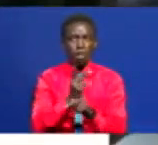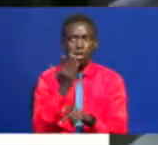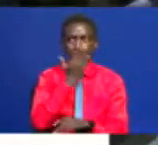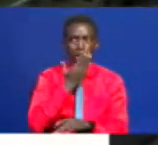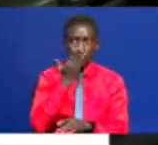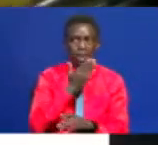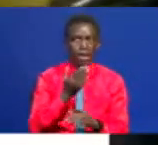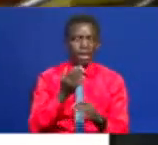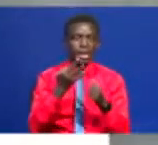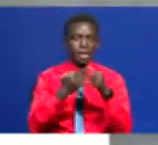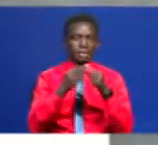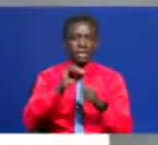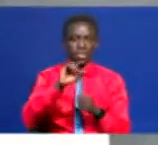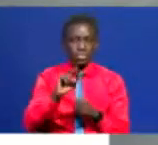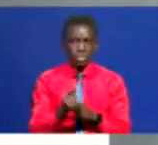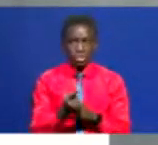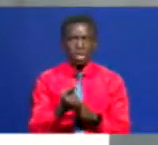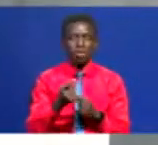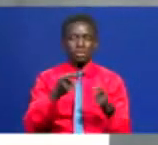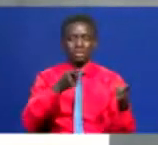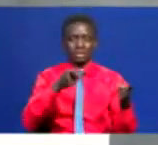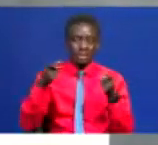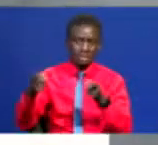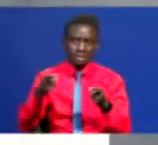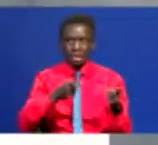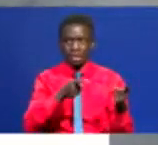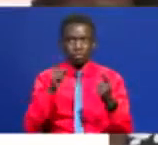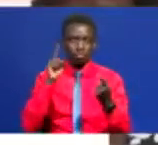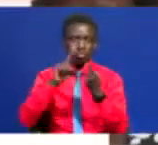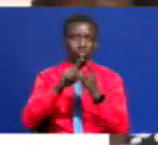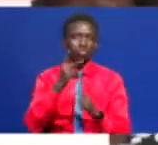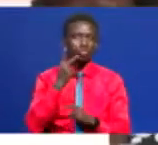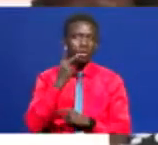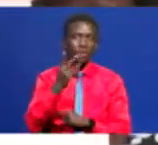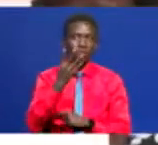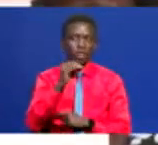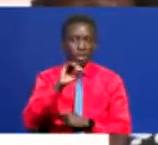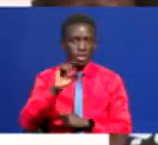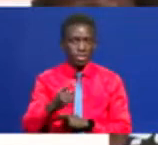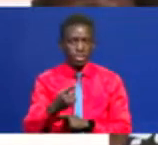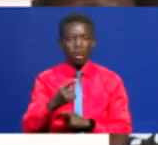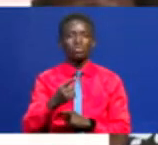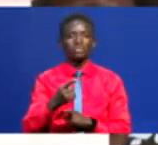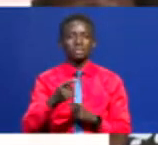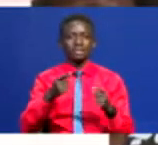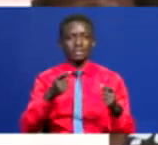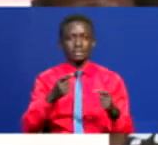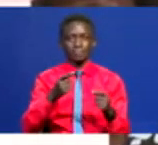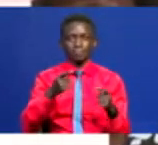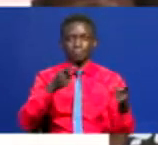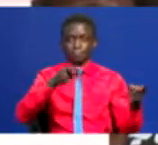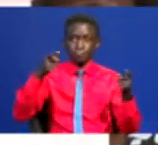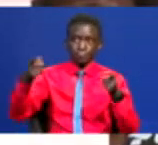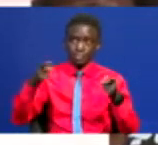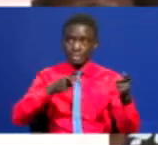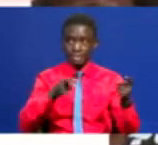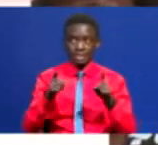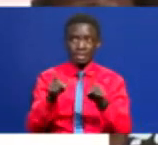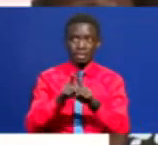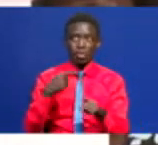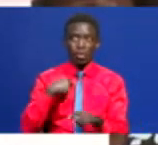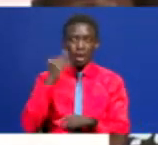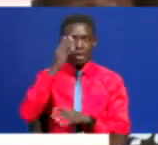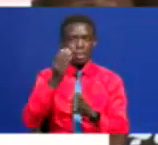80,000 metric tons to 240,000 metric tons. This will be achieved by investing in cultivation of oil